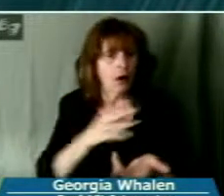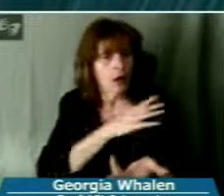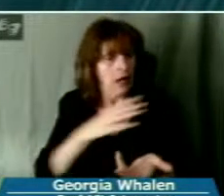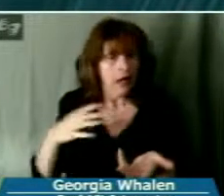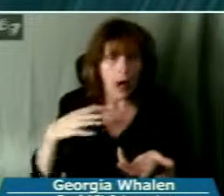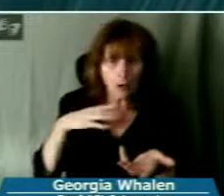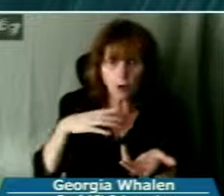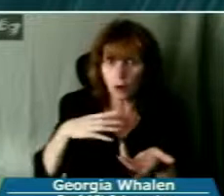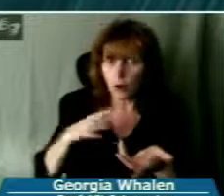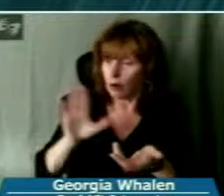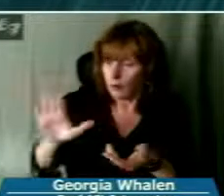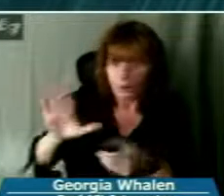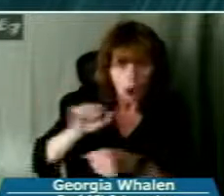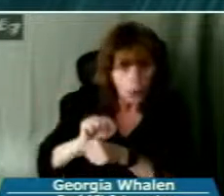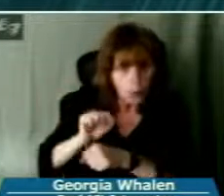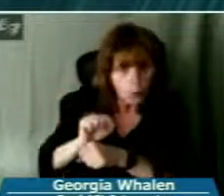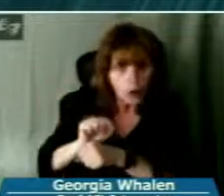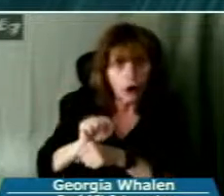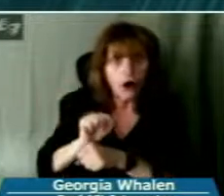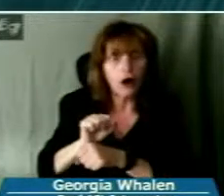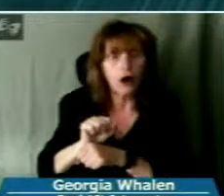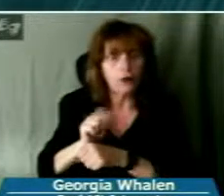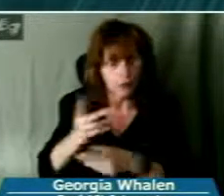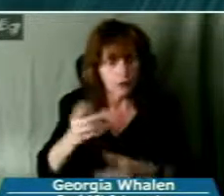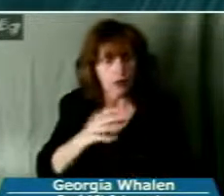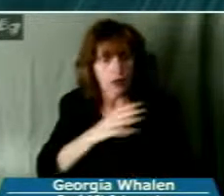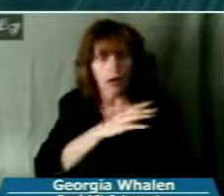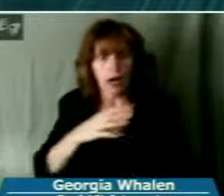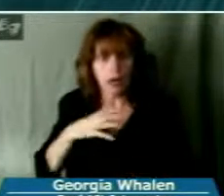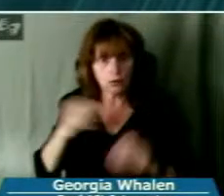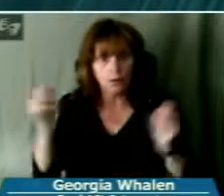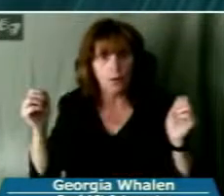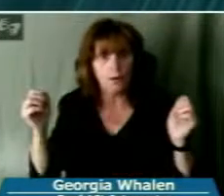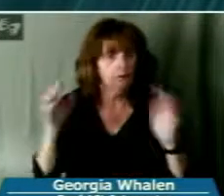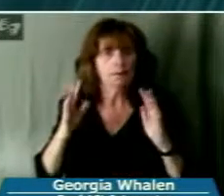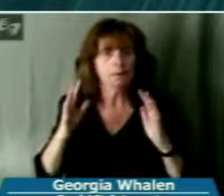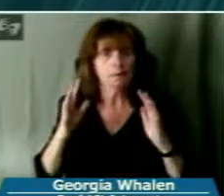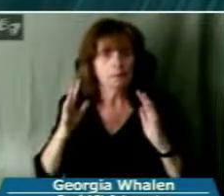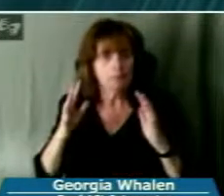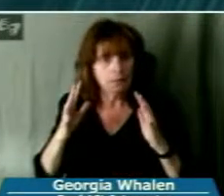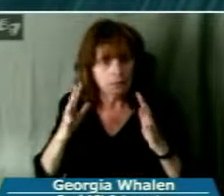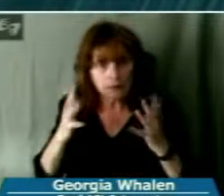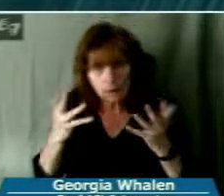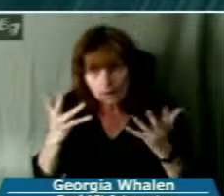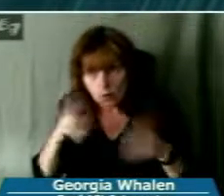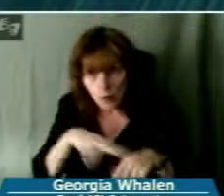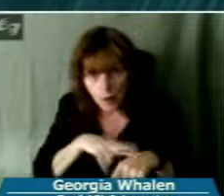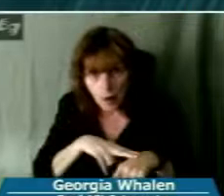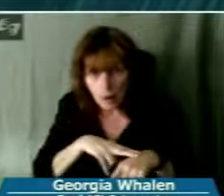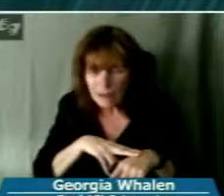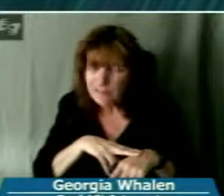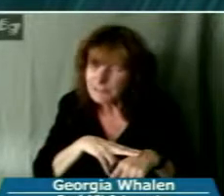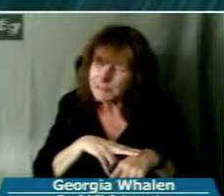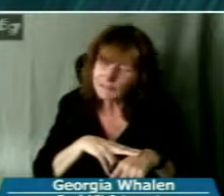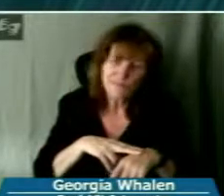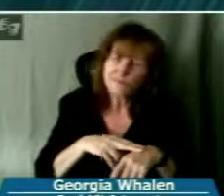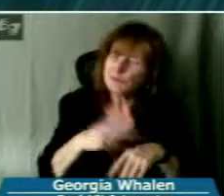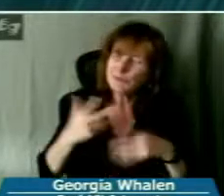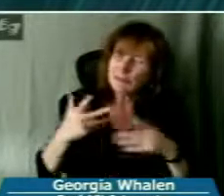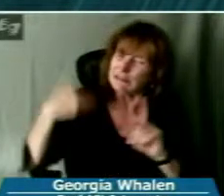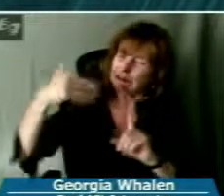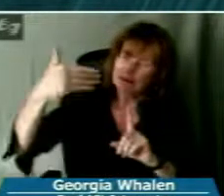and when we can see council getting back to more of its normal pieces, which will be a while before we see